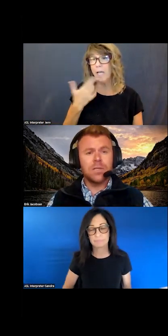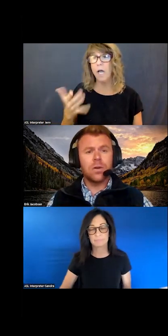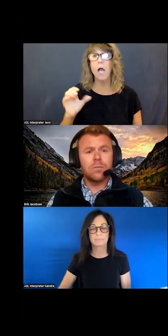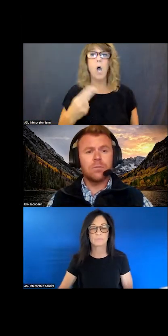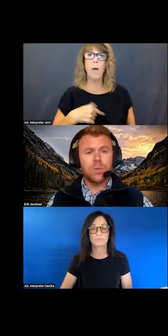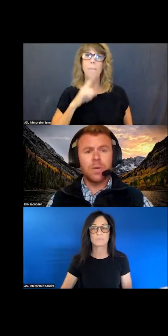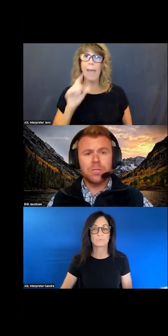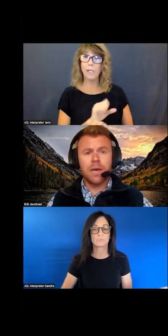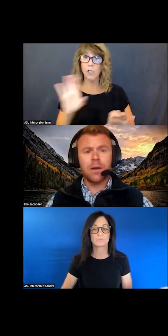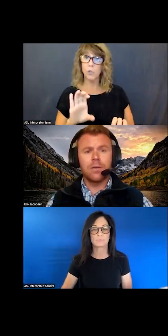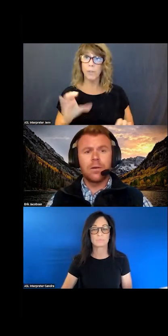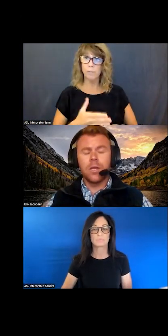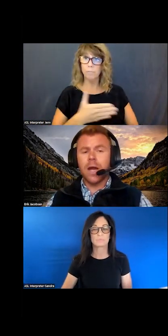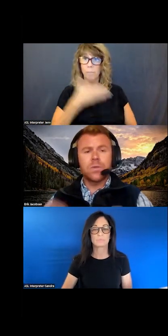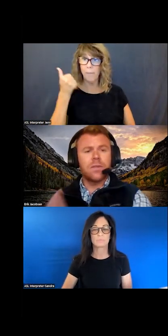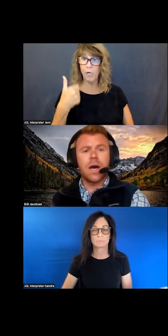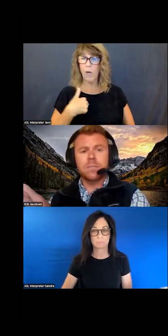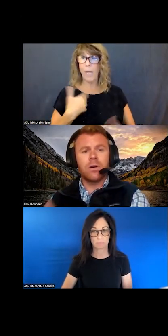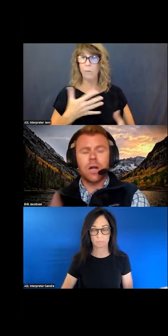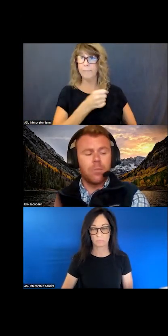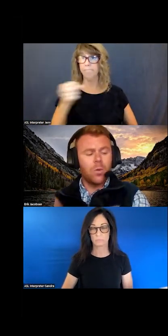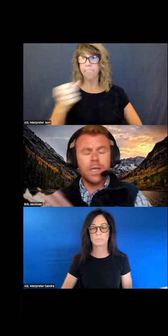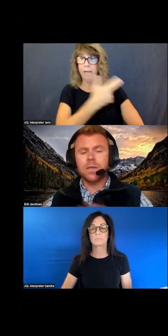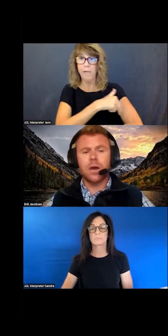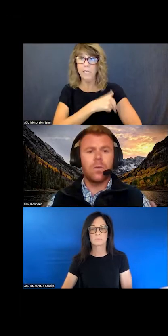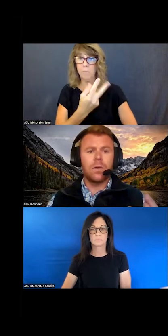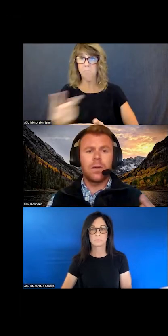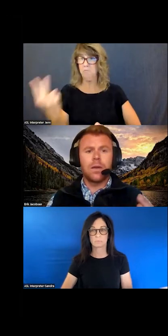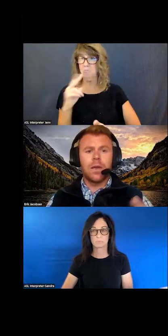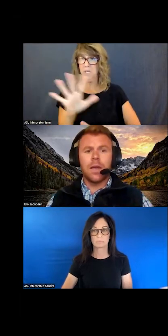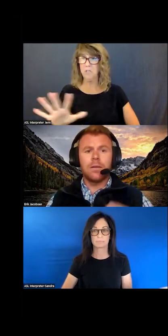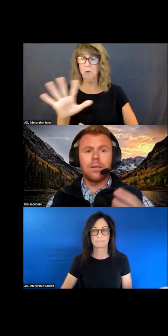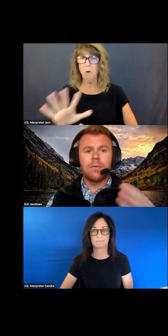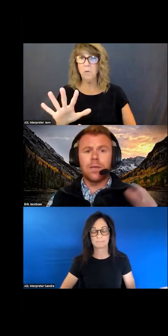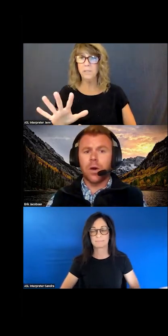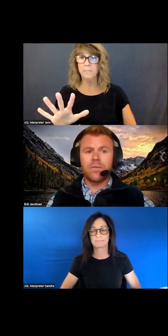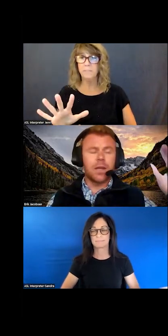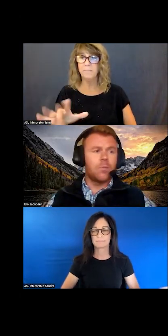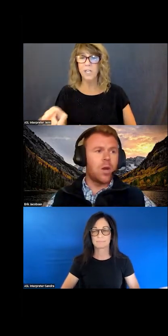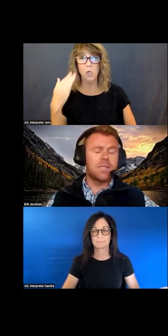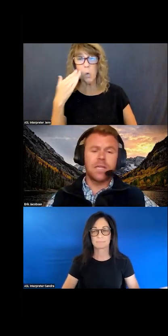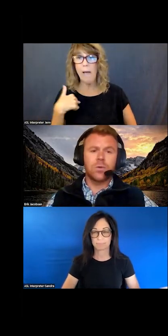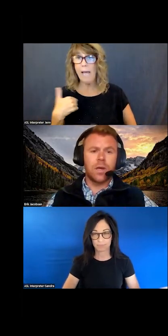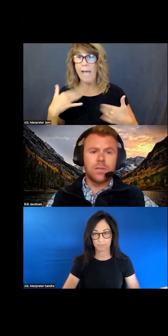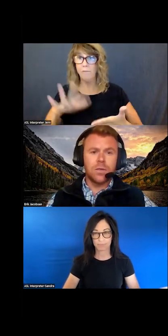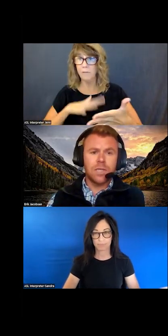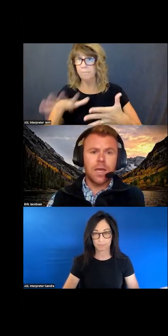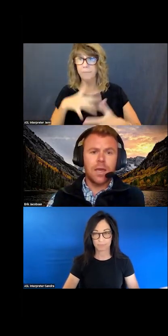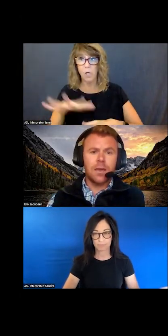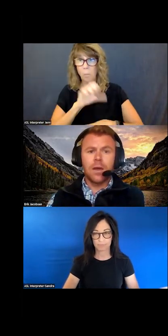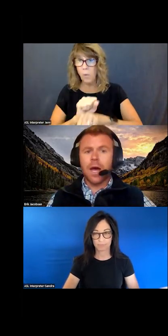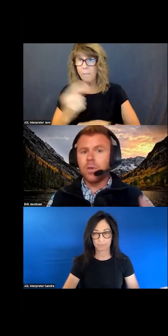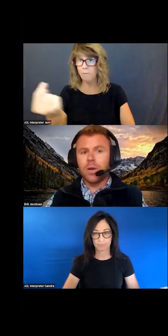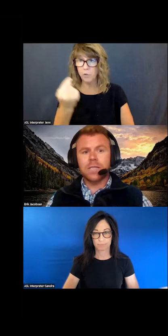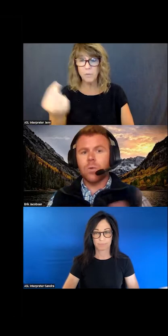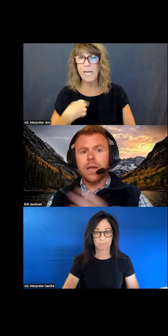actually doing much better. You know, I was in the hospital a couple weeks ago and, you know, I've got an appointment scheduled on Tuesday.